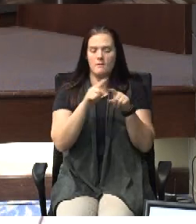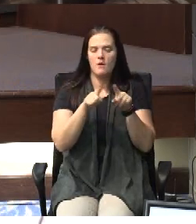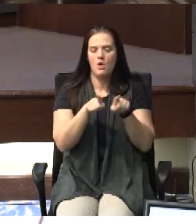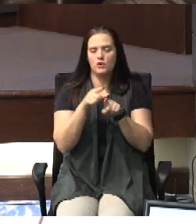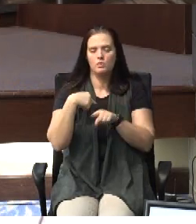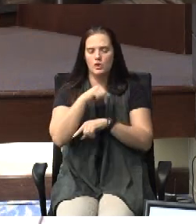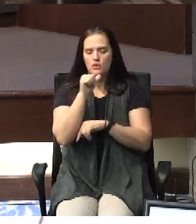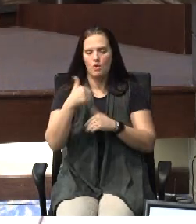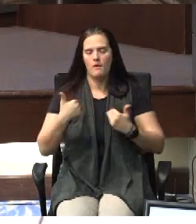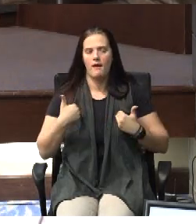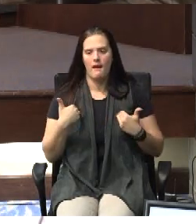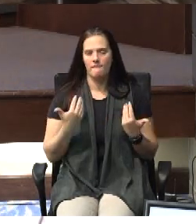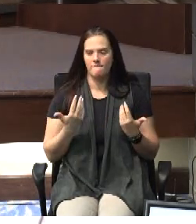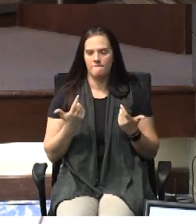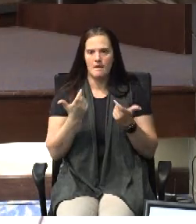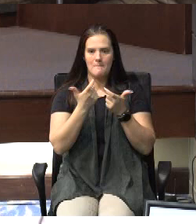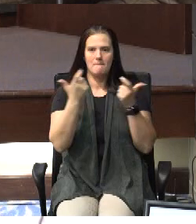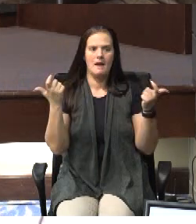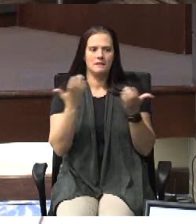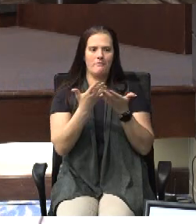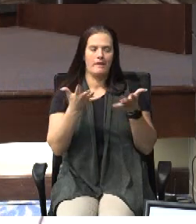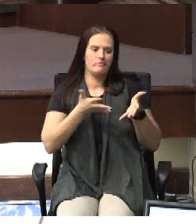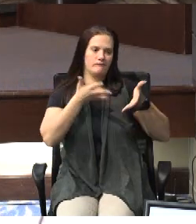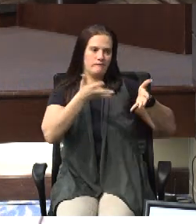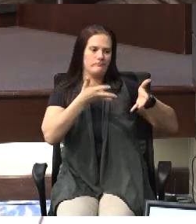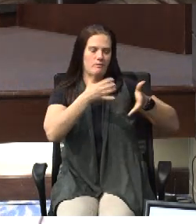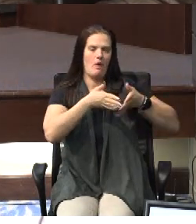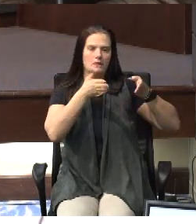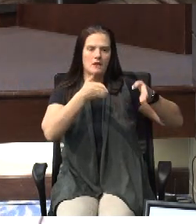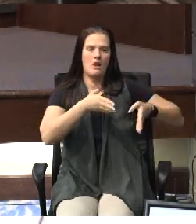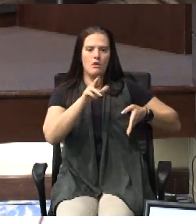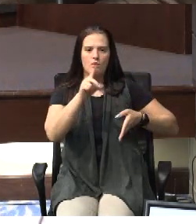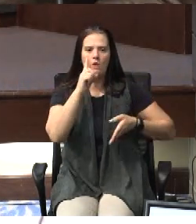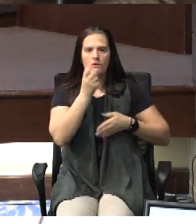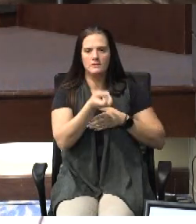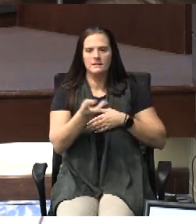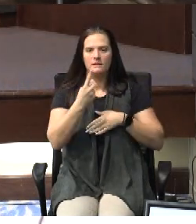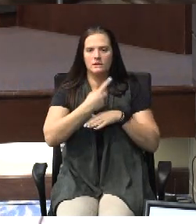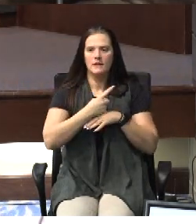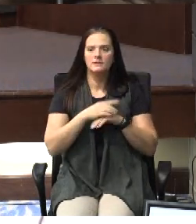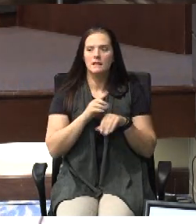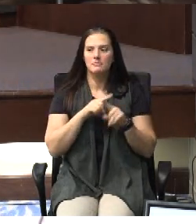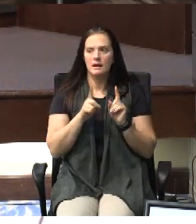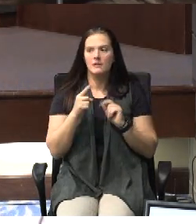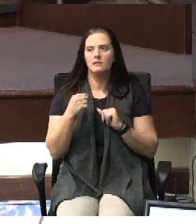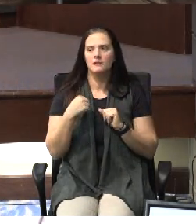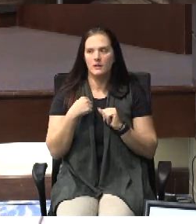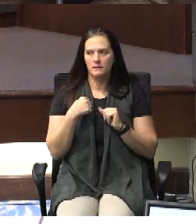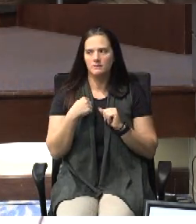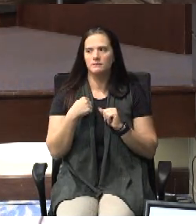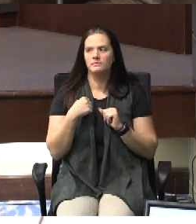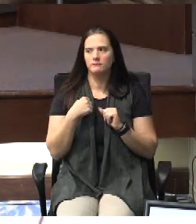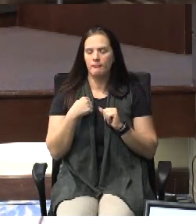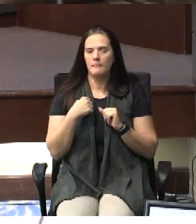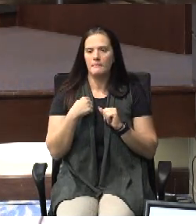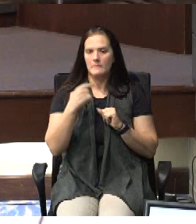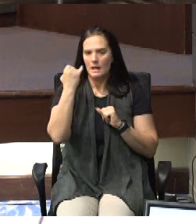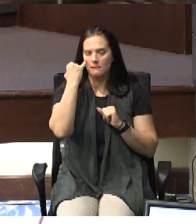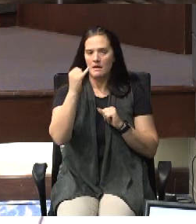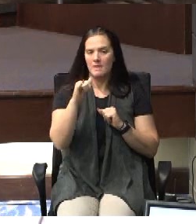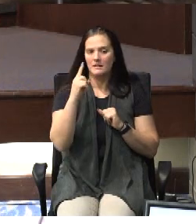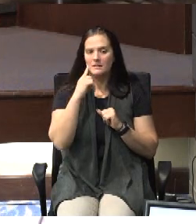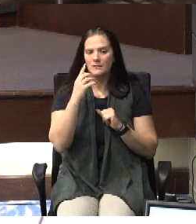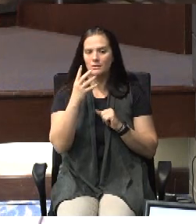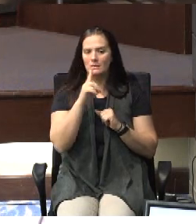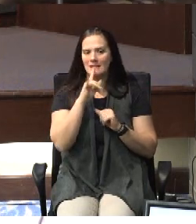we don't have massive things sitting on the side of the road for several days? But I imagine that sounded pretty